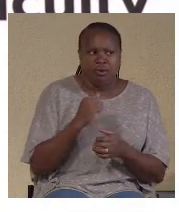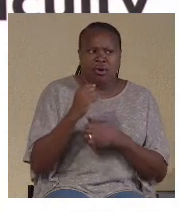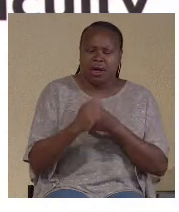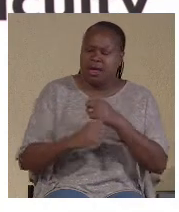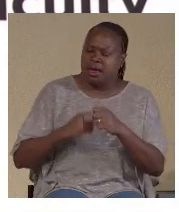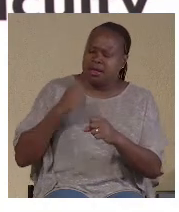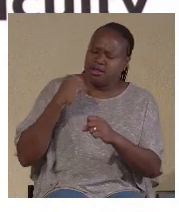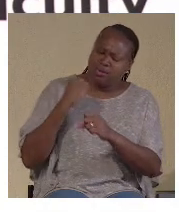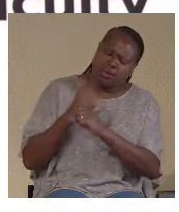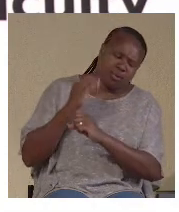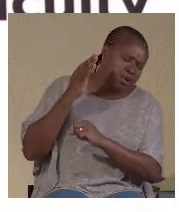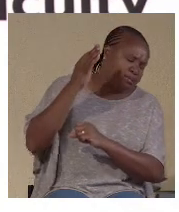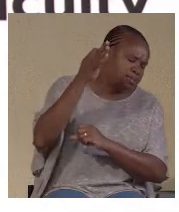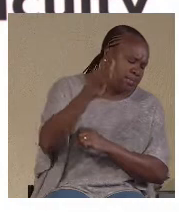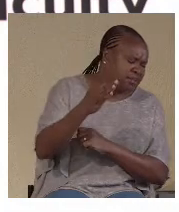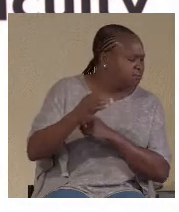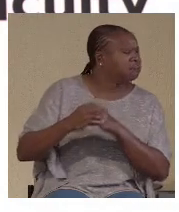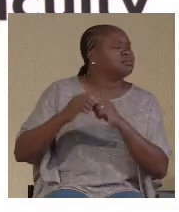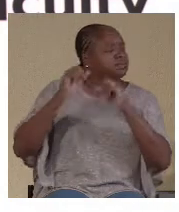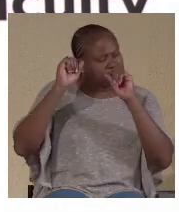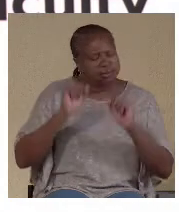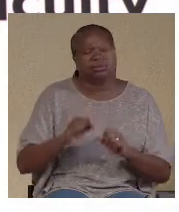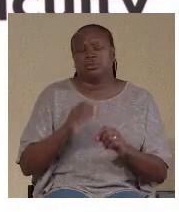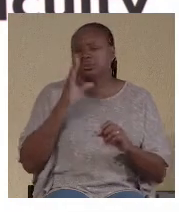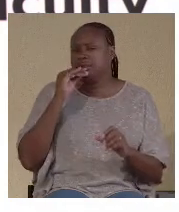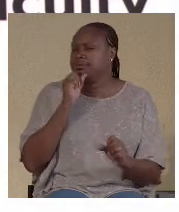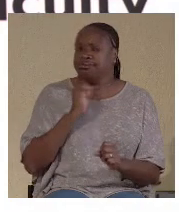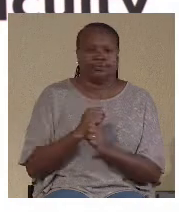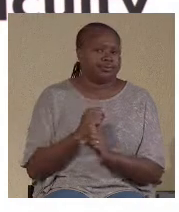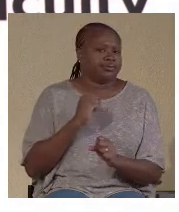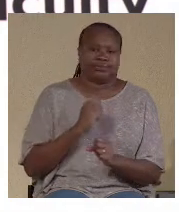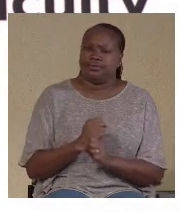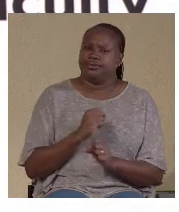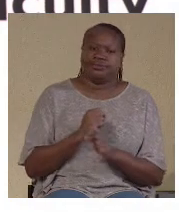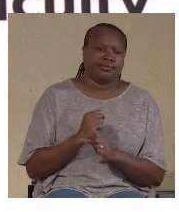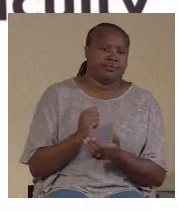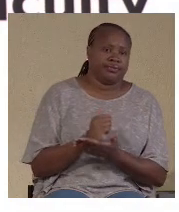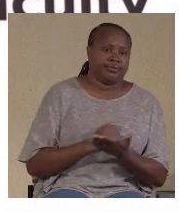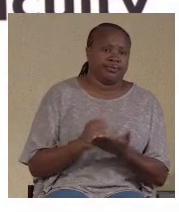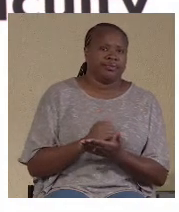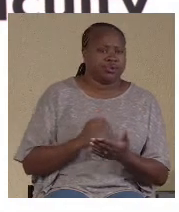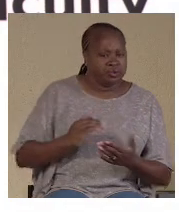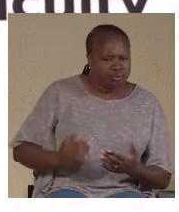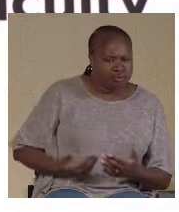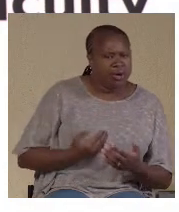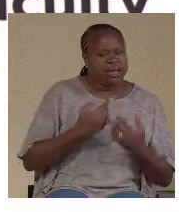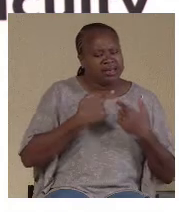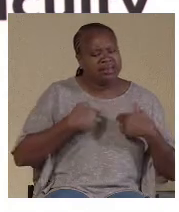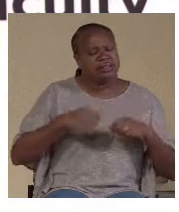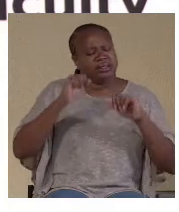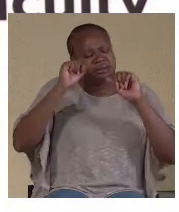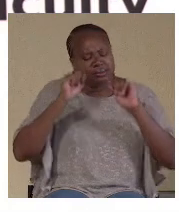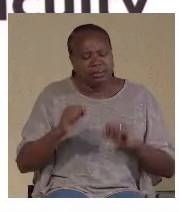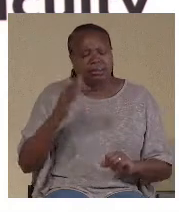and years to come. And we want to educate ourselves, the